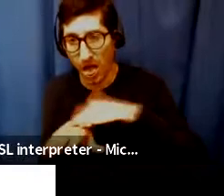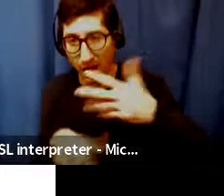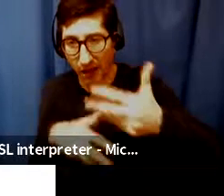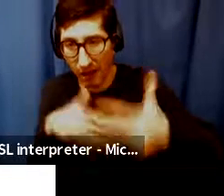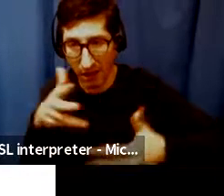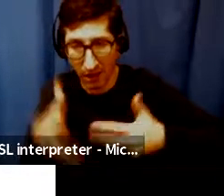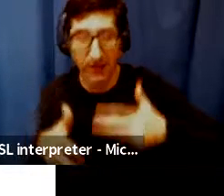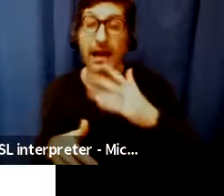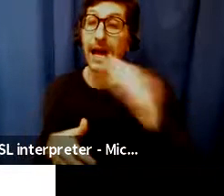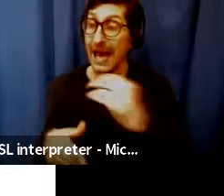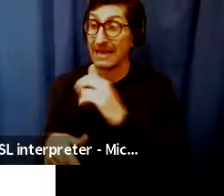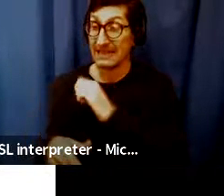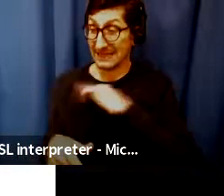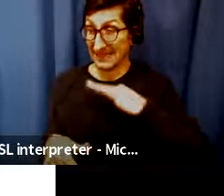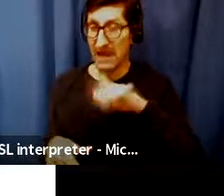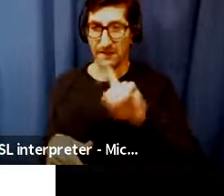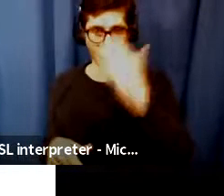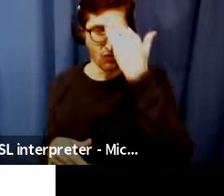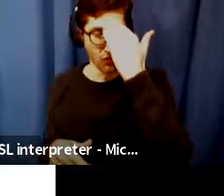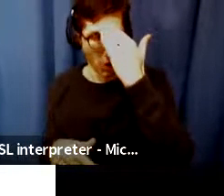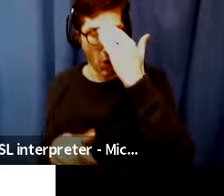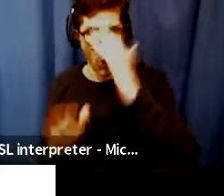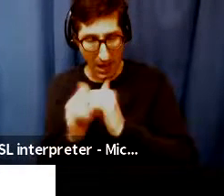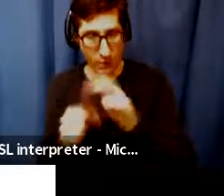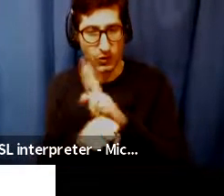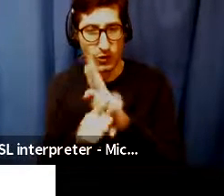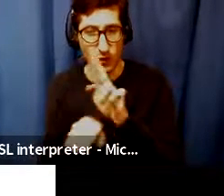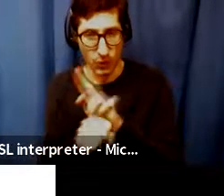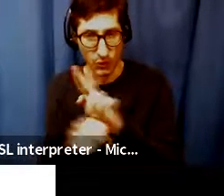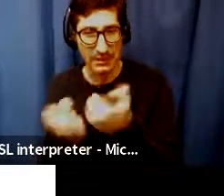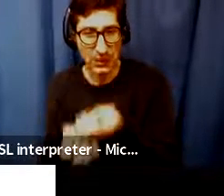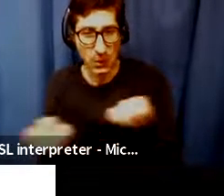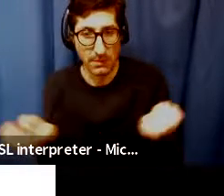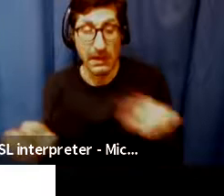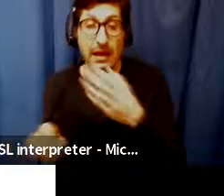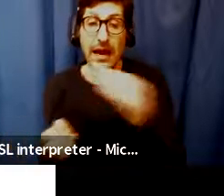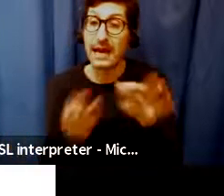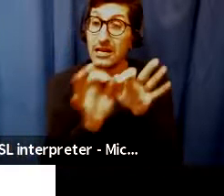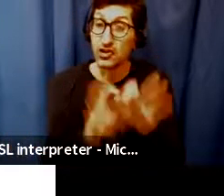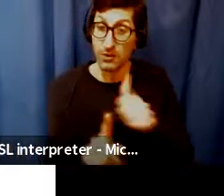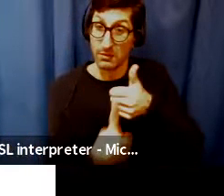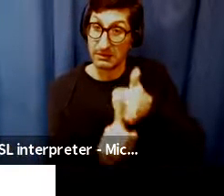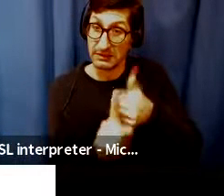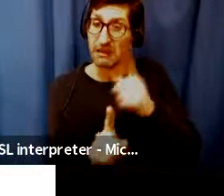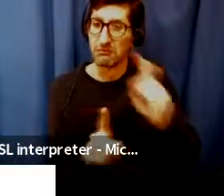trained, and um, the interpreter still needs to be effective.